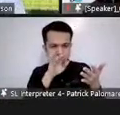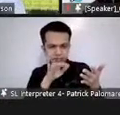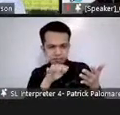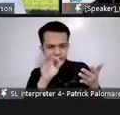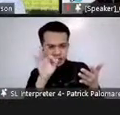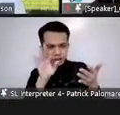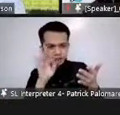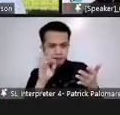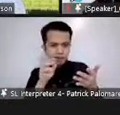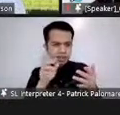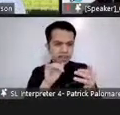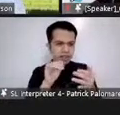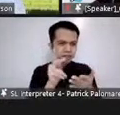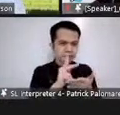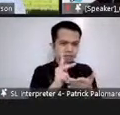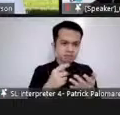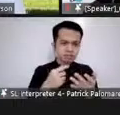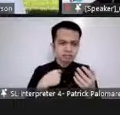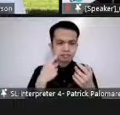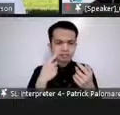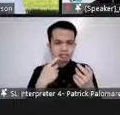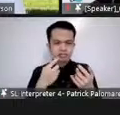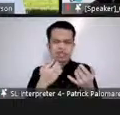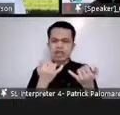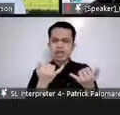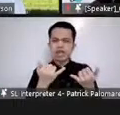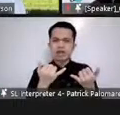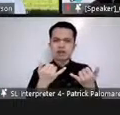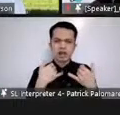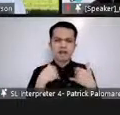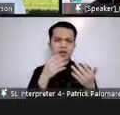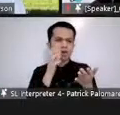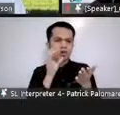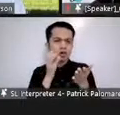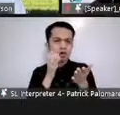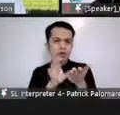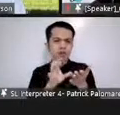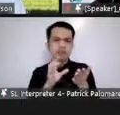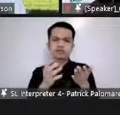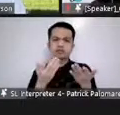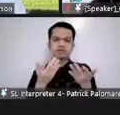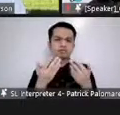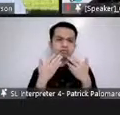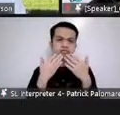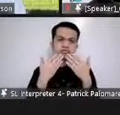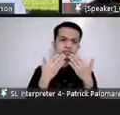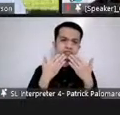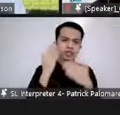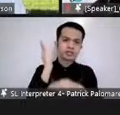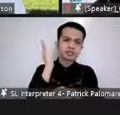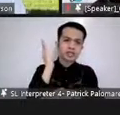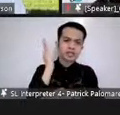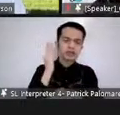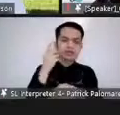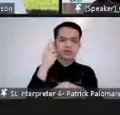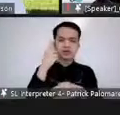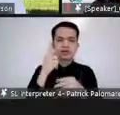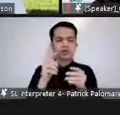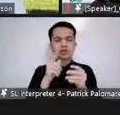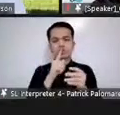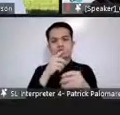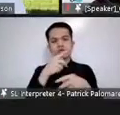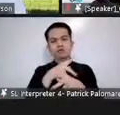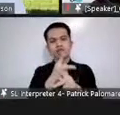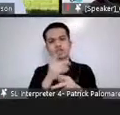Facebook page also. So far we have comments thanking our speakers for a very productive